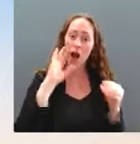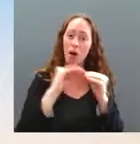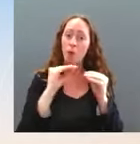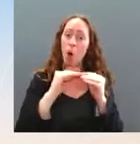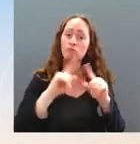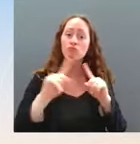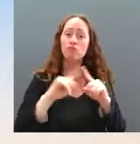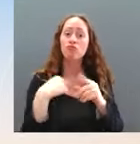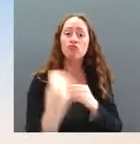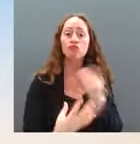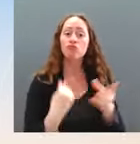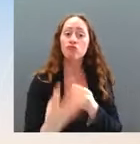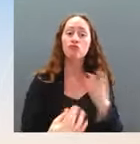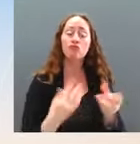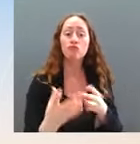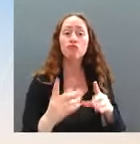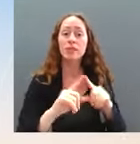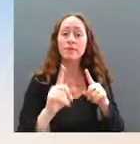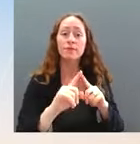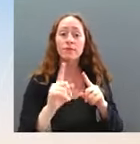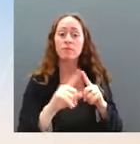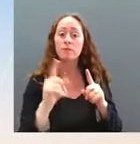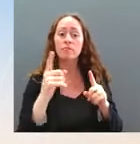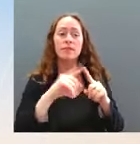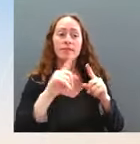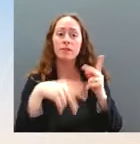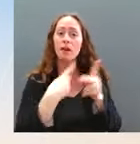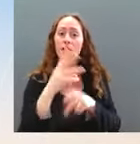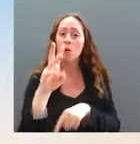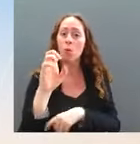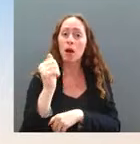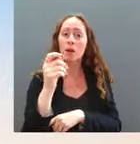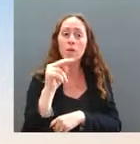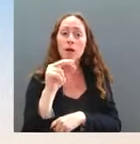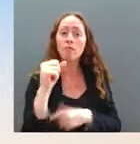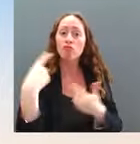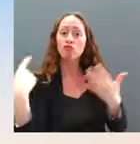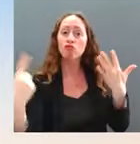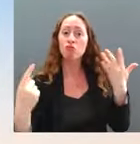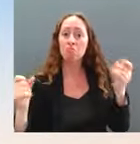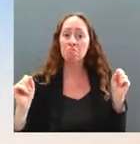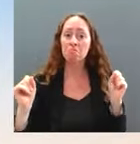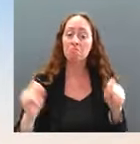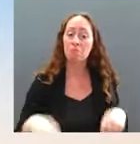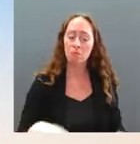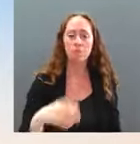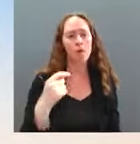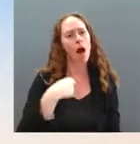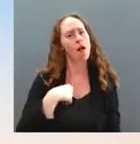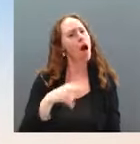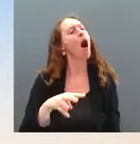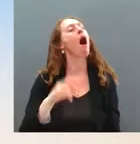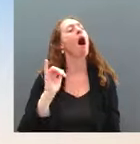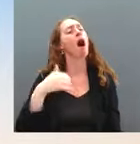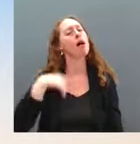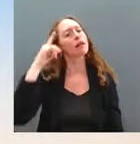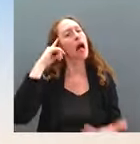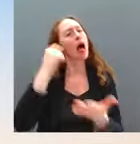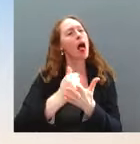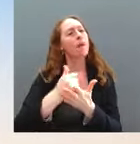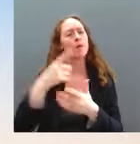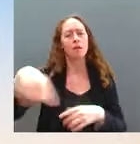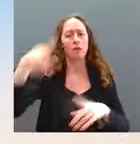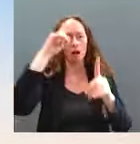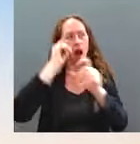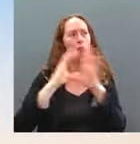think that, to me, was interesting and compelling to better understand the significance and the broad scope of the assistance we've provided. But